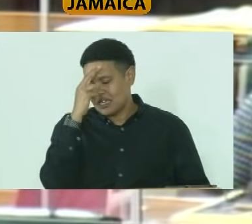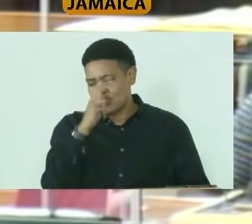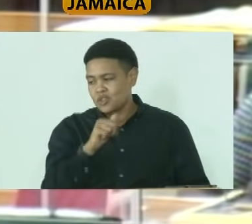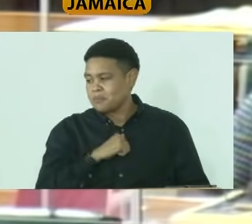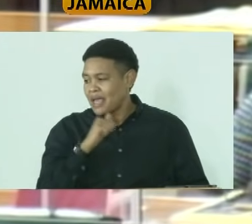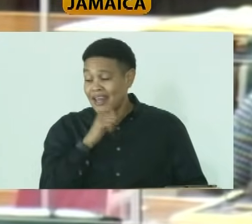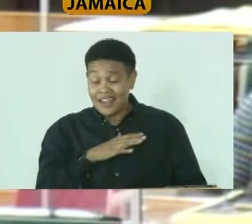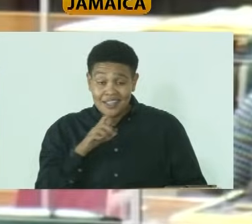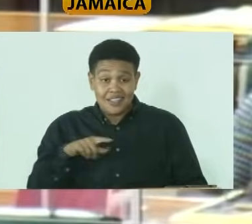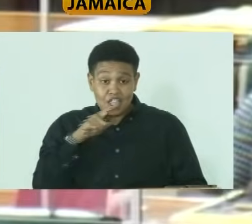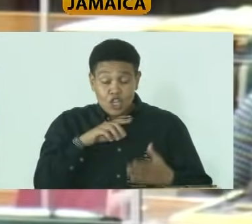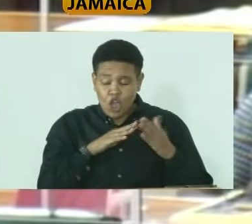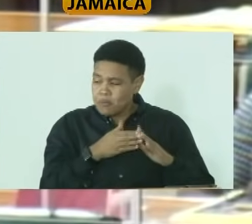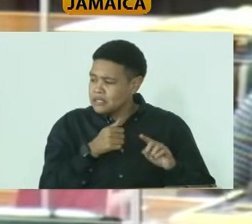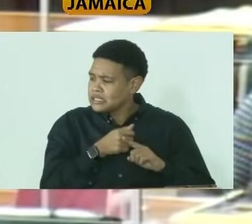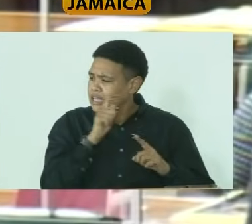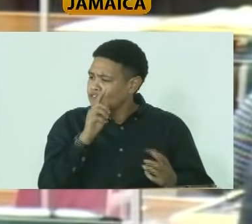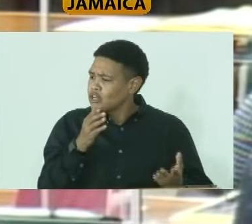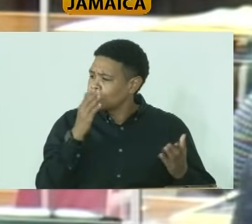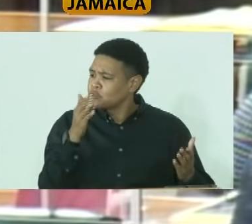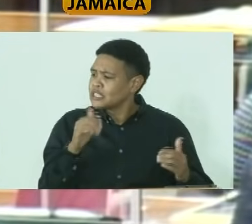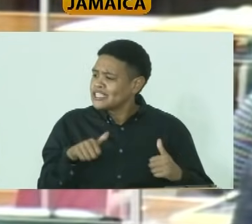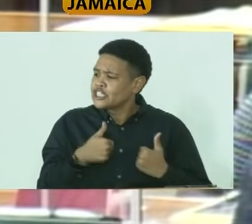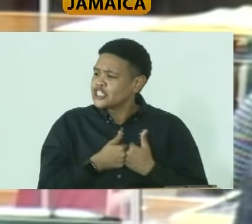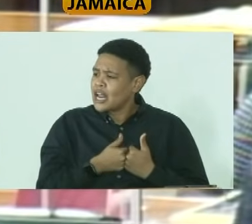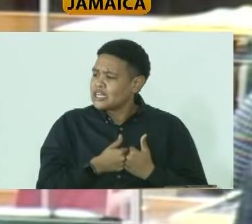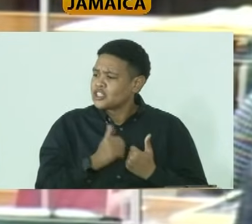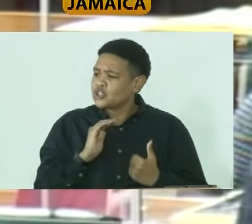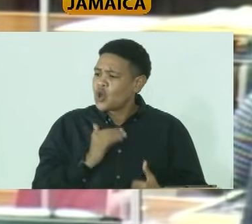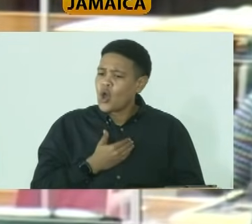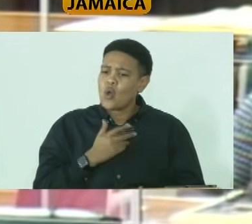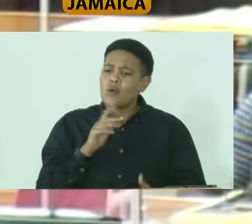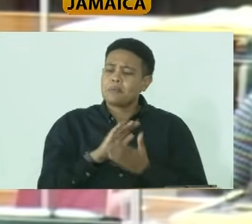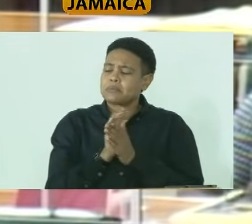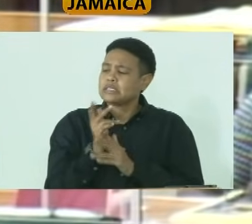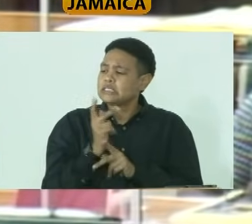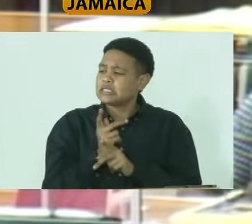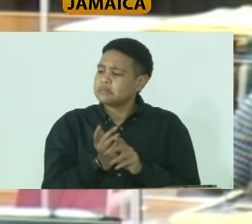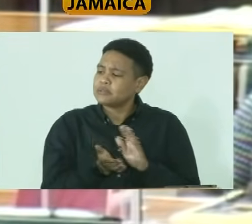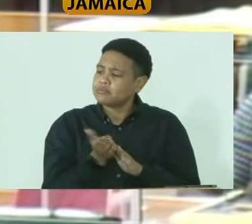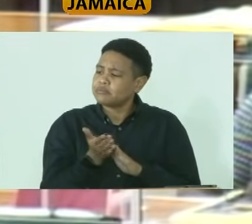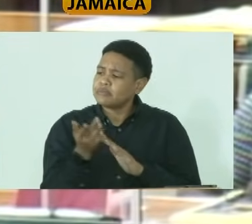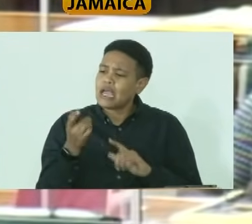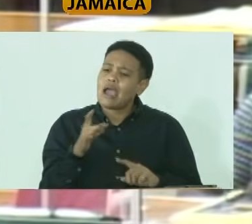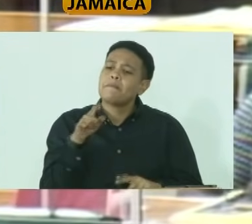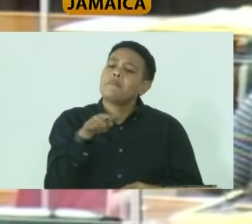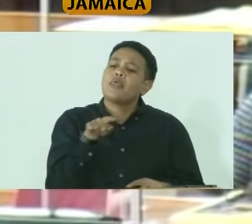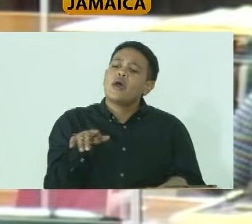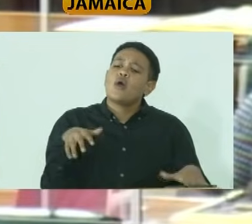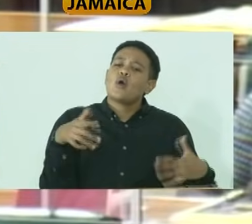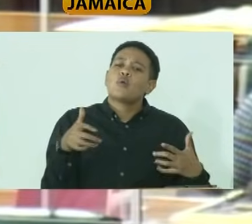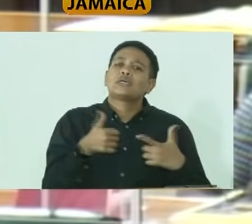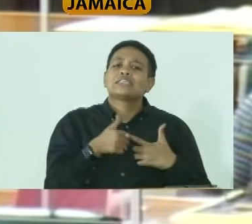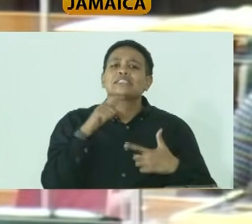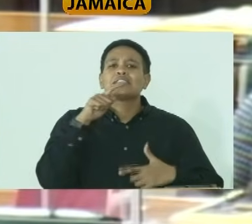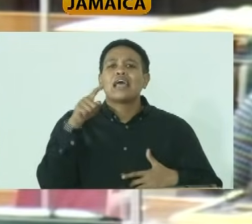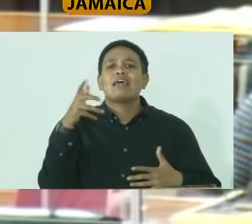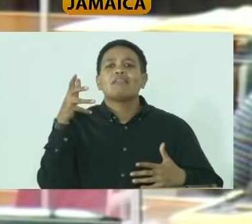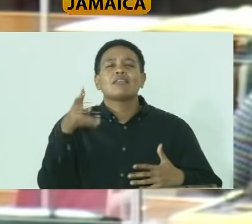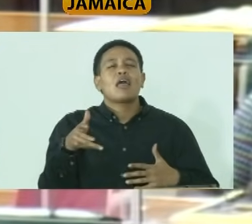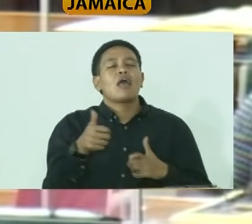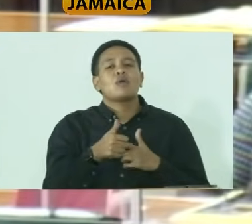these communities present a challenge to our peacekeeping efforts. They are laden